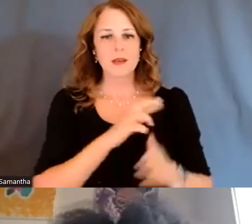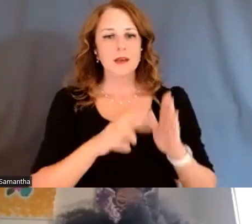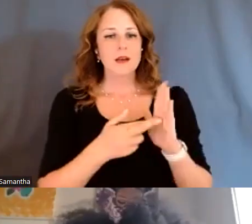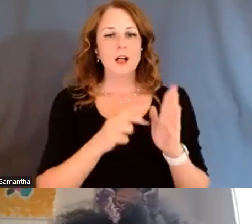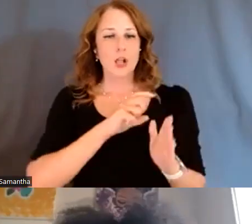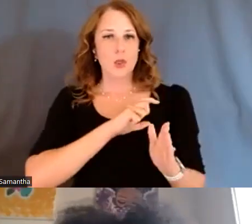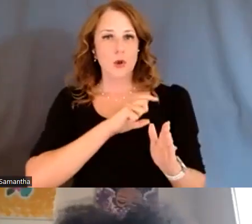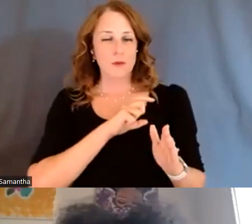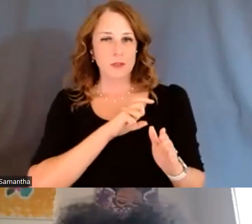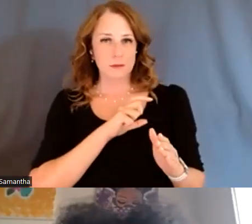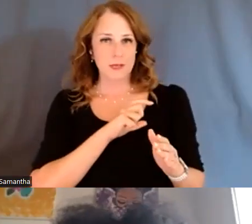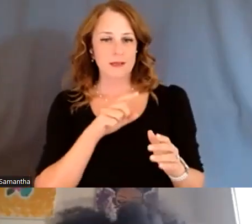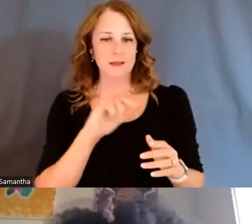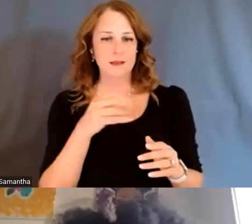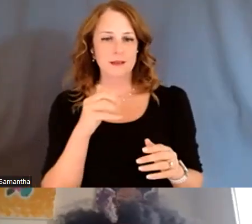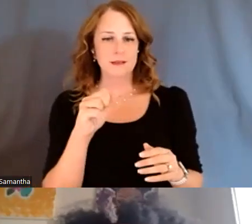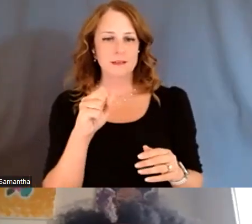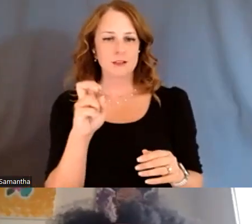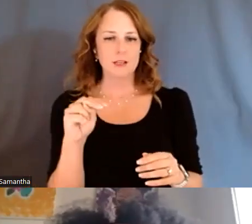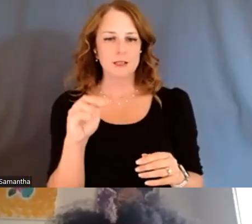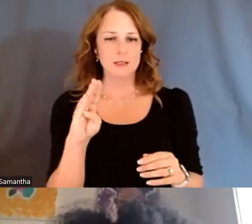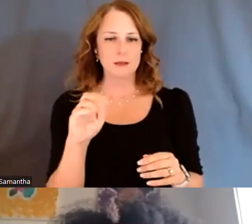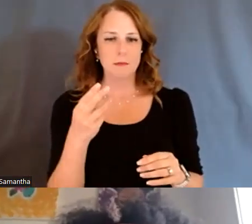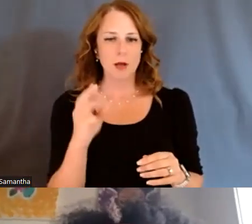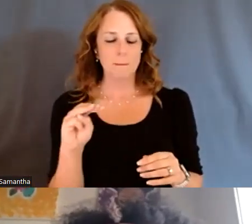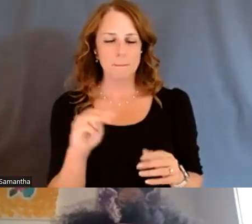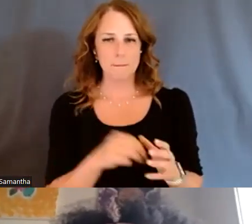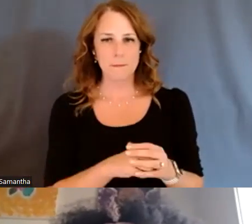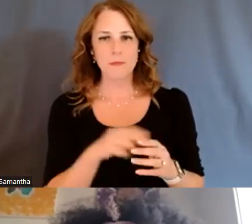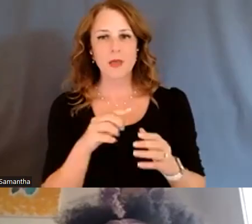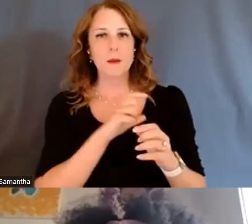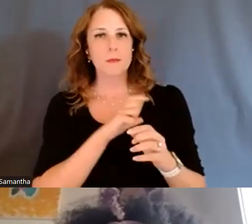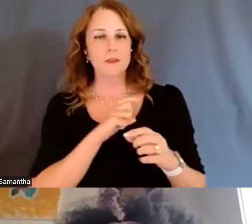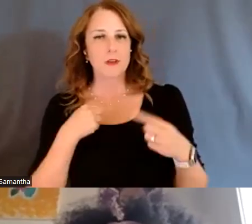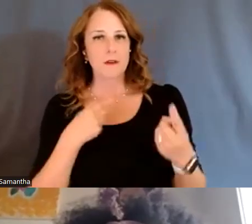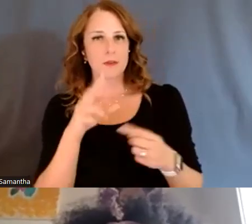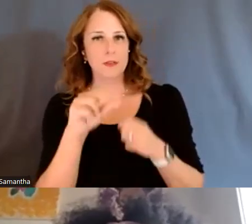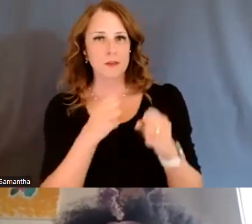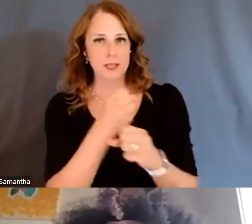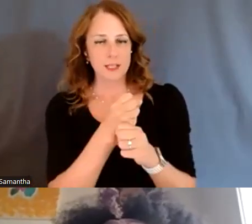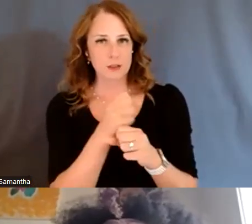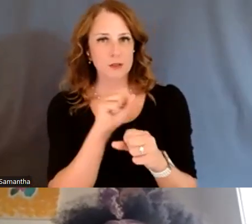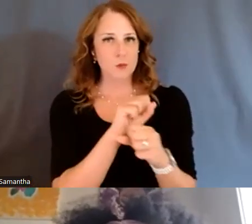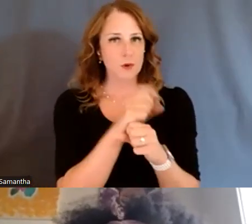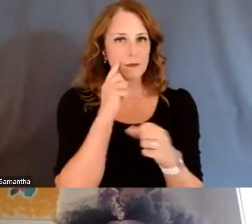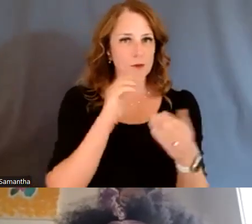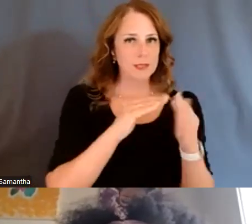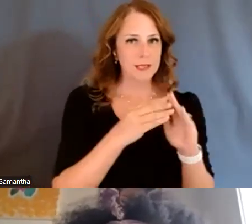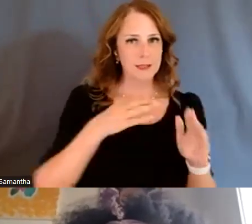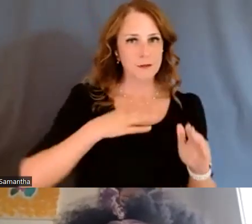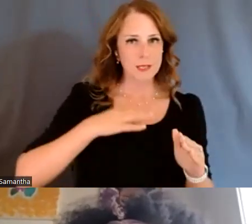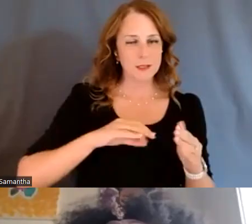enforcement officer, we have Jason Baum. So Jason has been a police officer for 30 years. He worked for the city of Pittsburgh Police